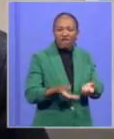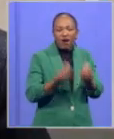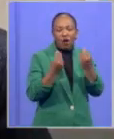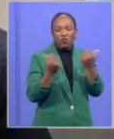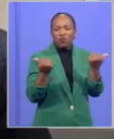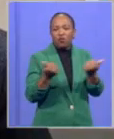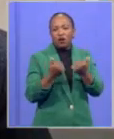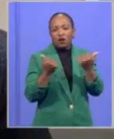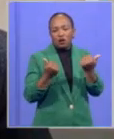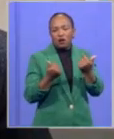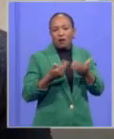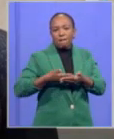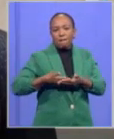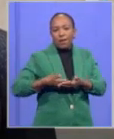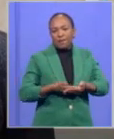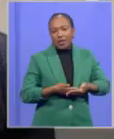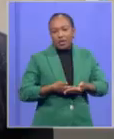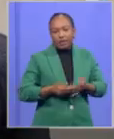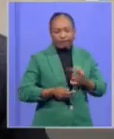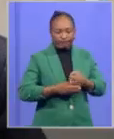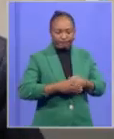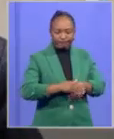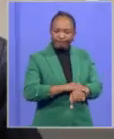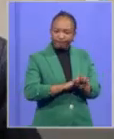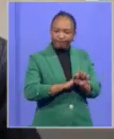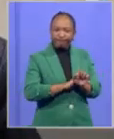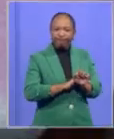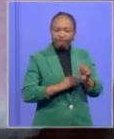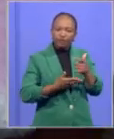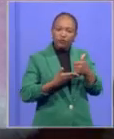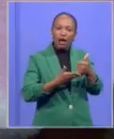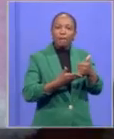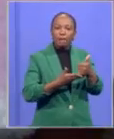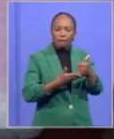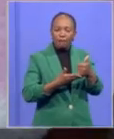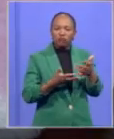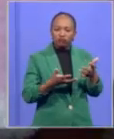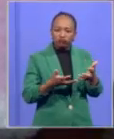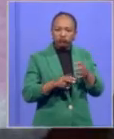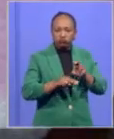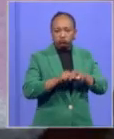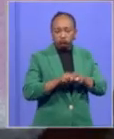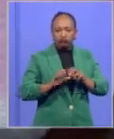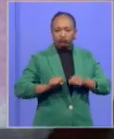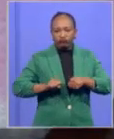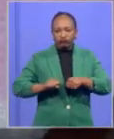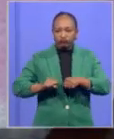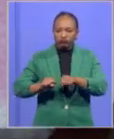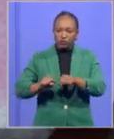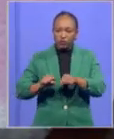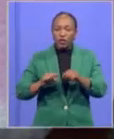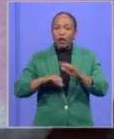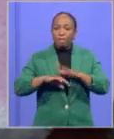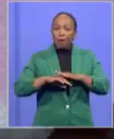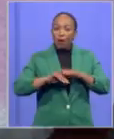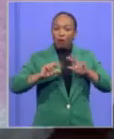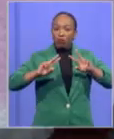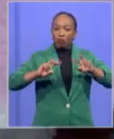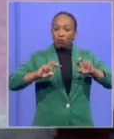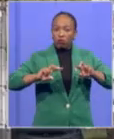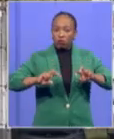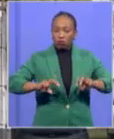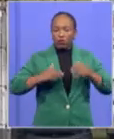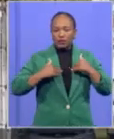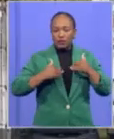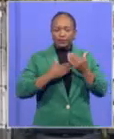with the baby, and they assisted her to a stretcher. Diphuputso ketsahalong ena di se di qadile,